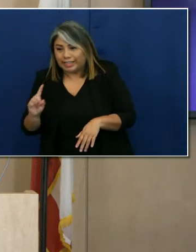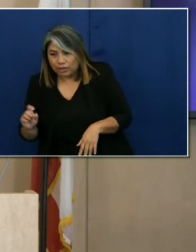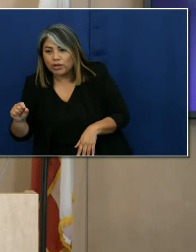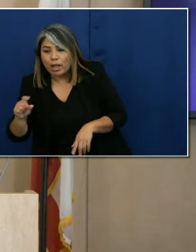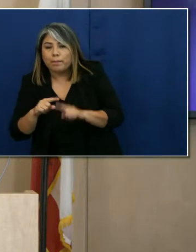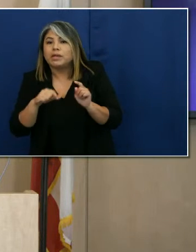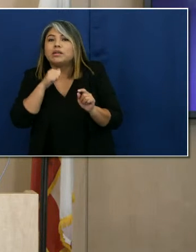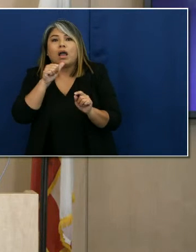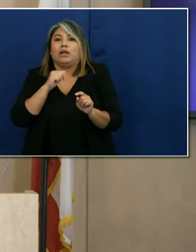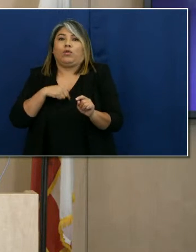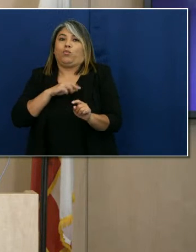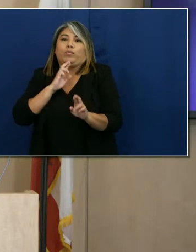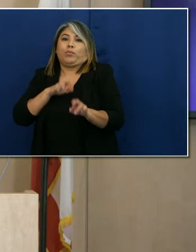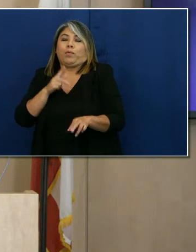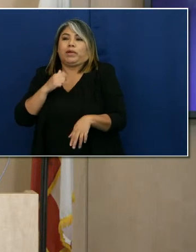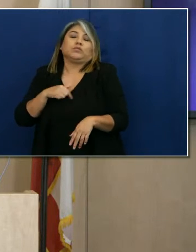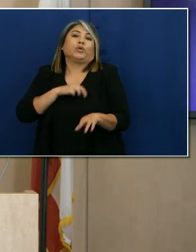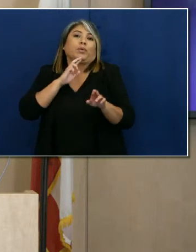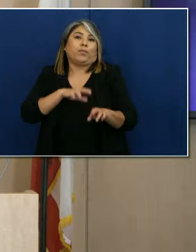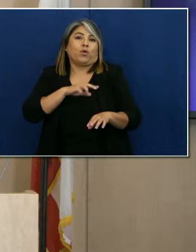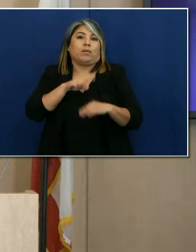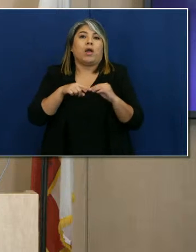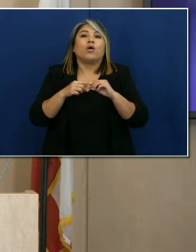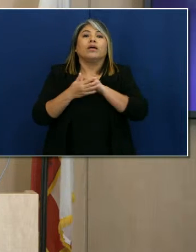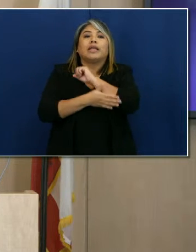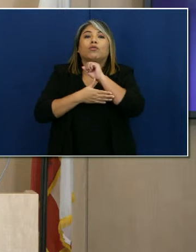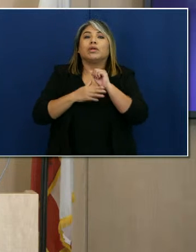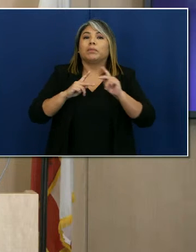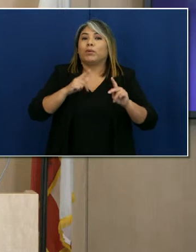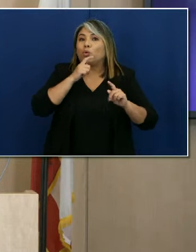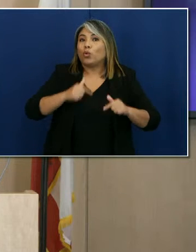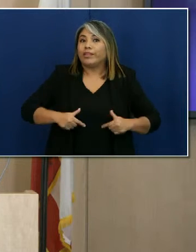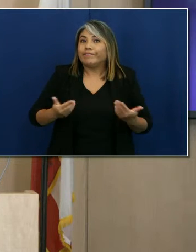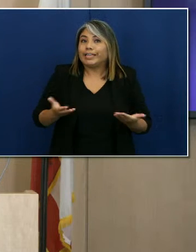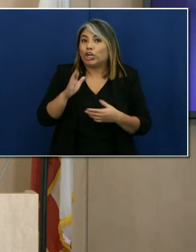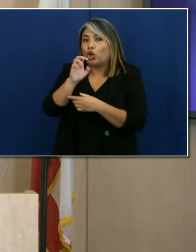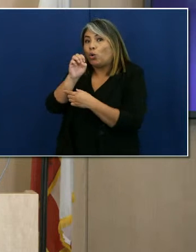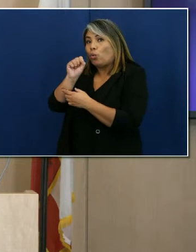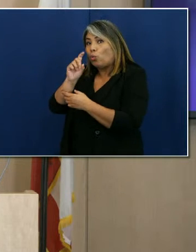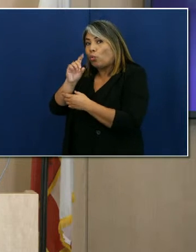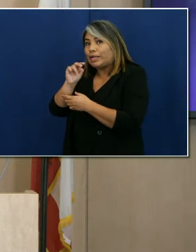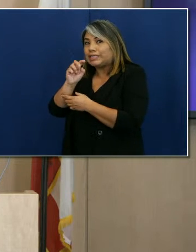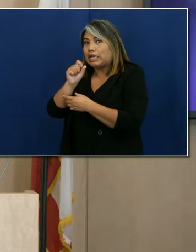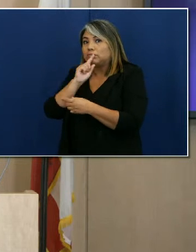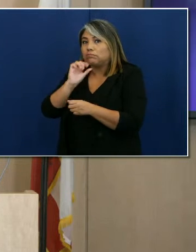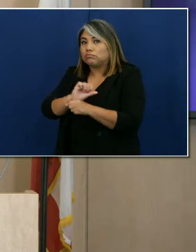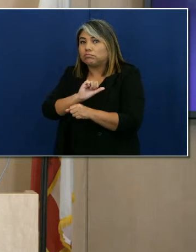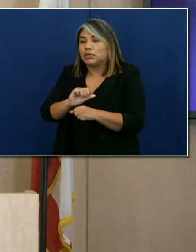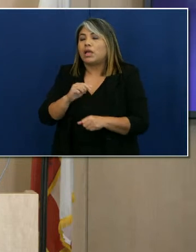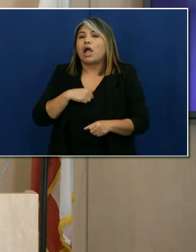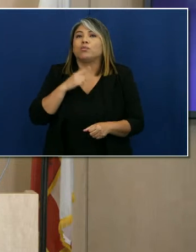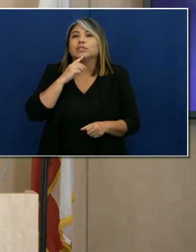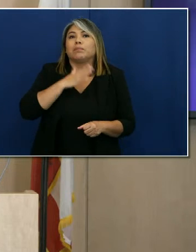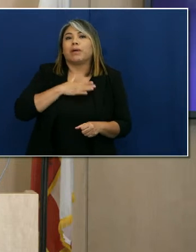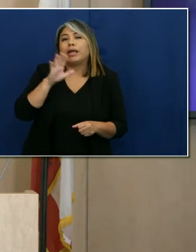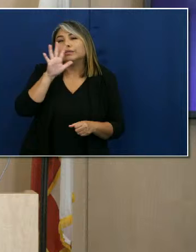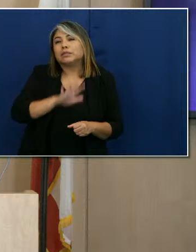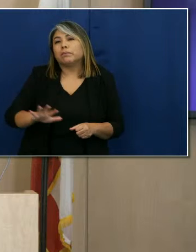that we report, because we only report on county residents. I would say that my estimation would be